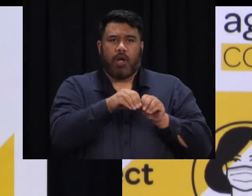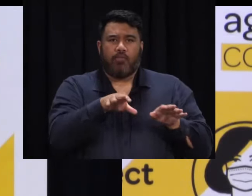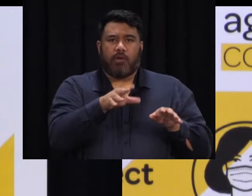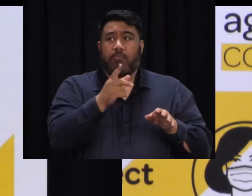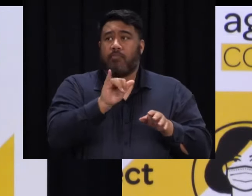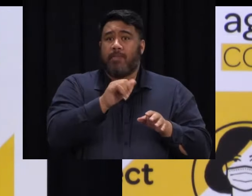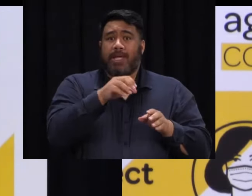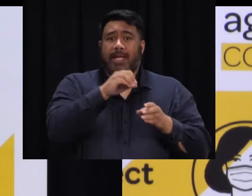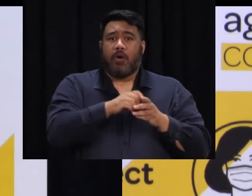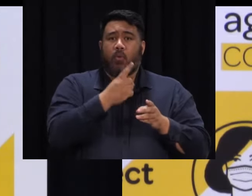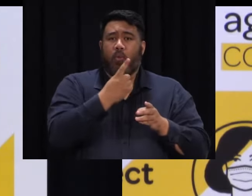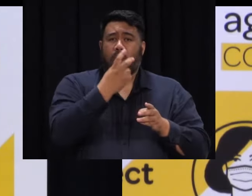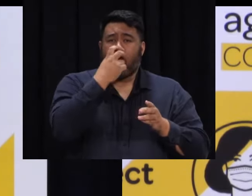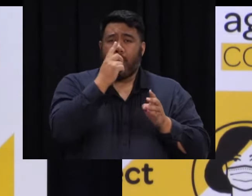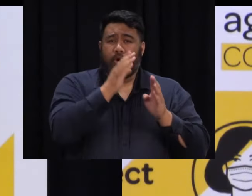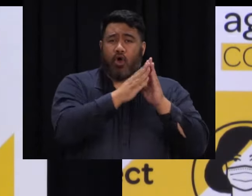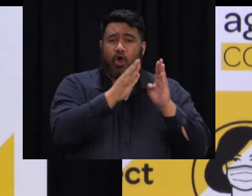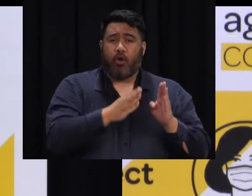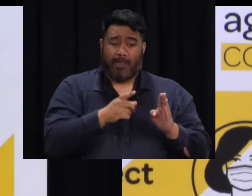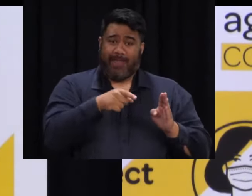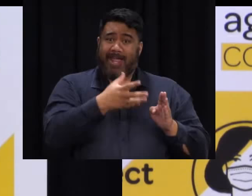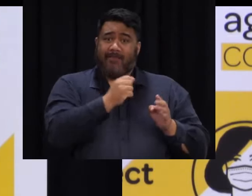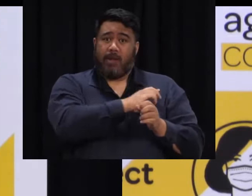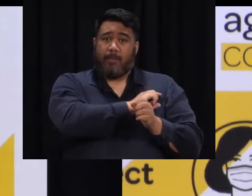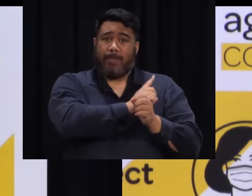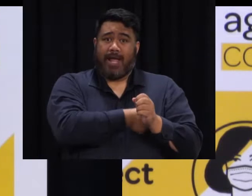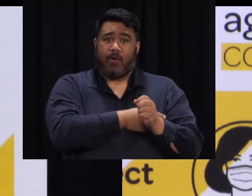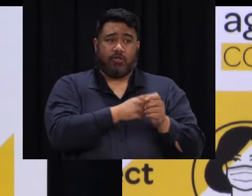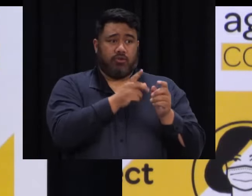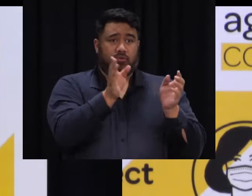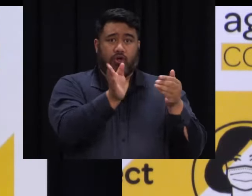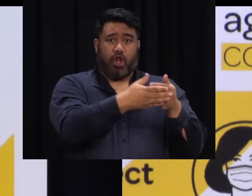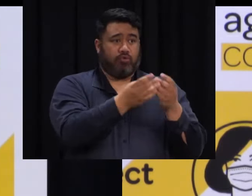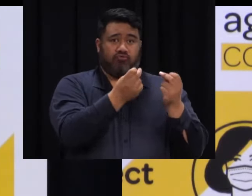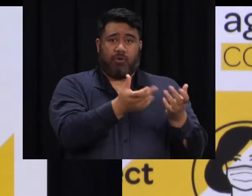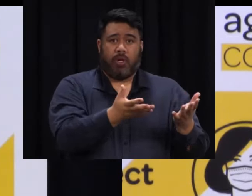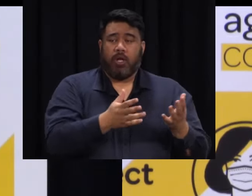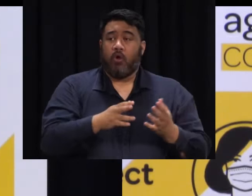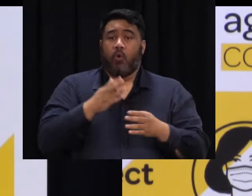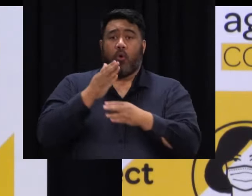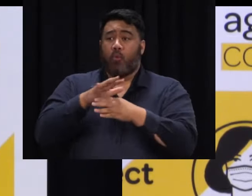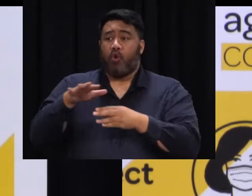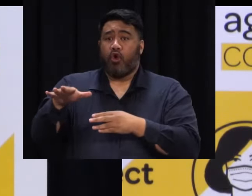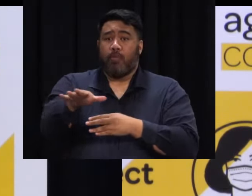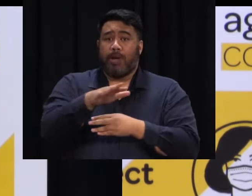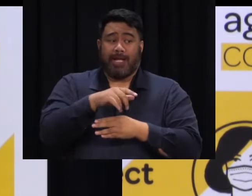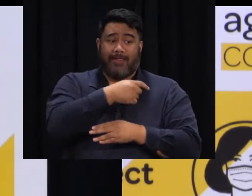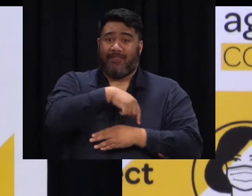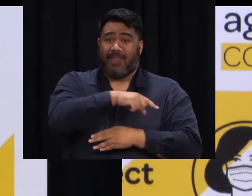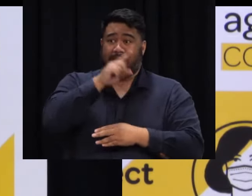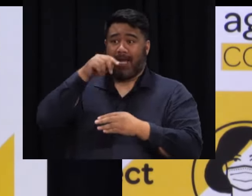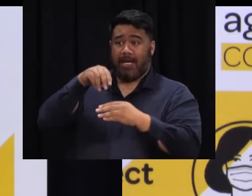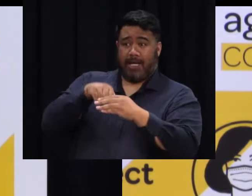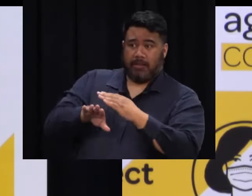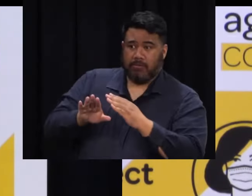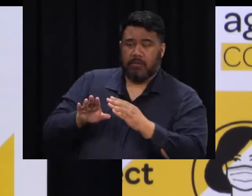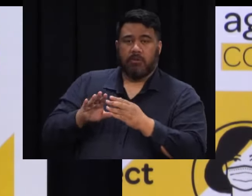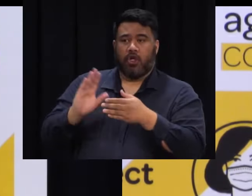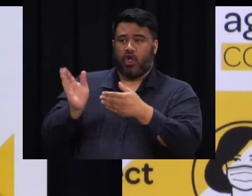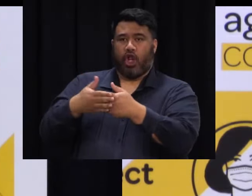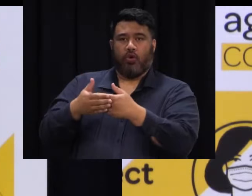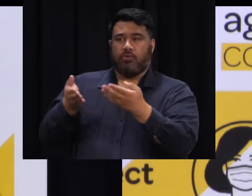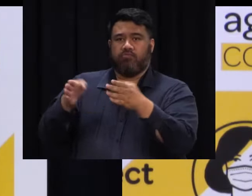close it down and manage it. Likewise, for other areas of work, if they see outbreaks of other infectious diseases, they have the ability